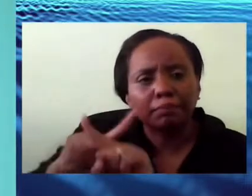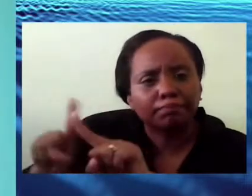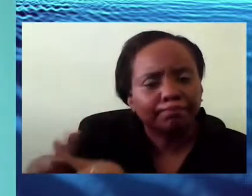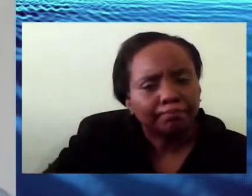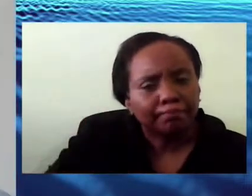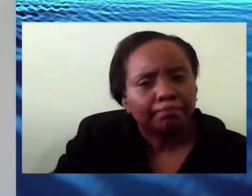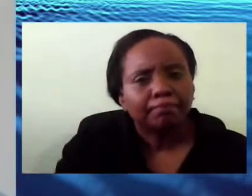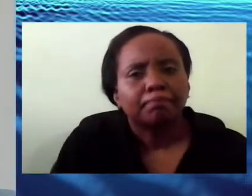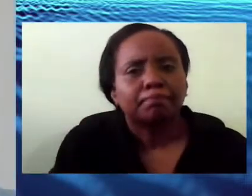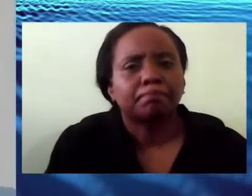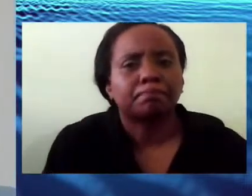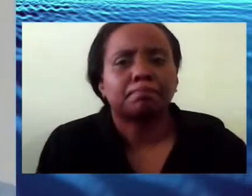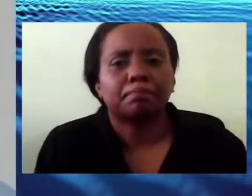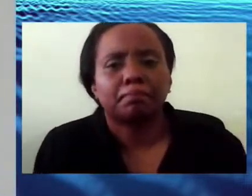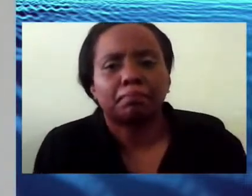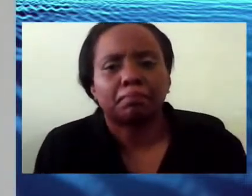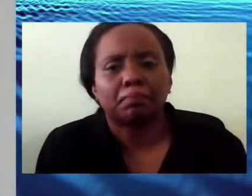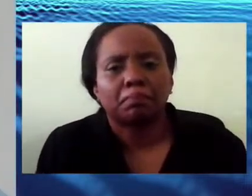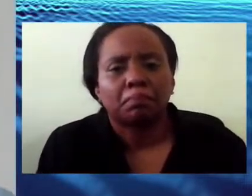We are